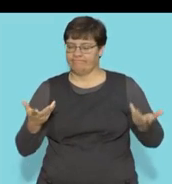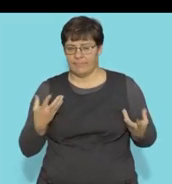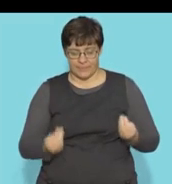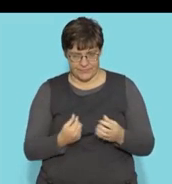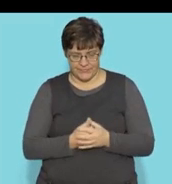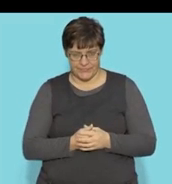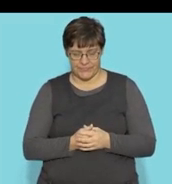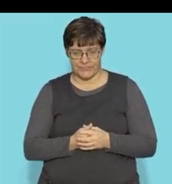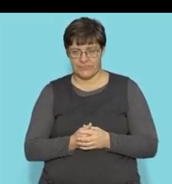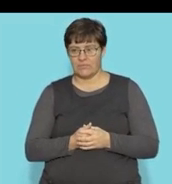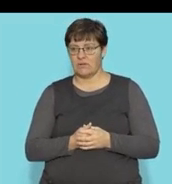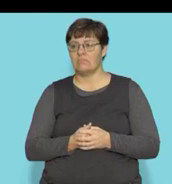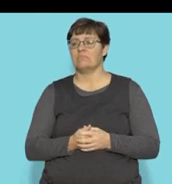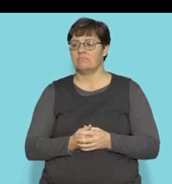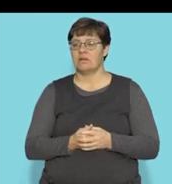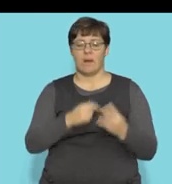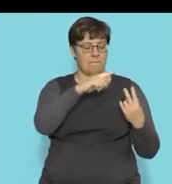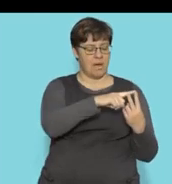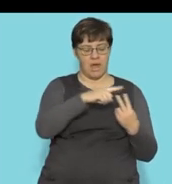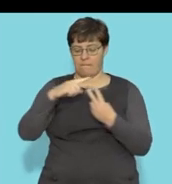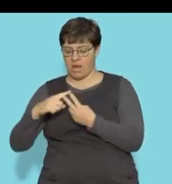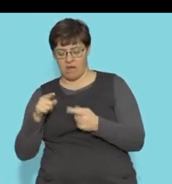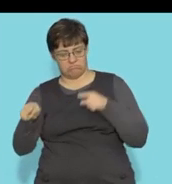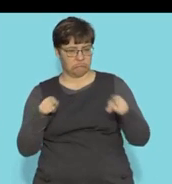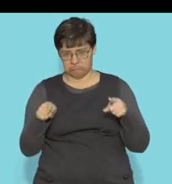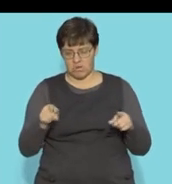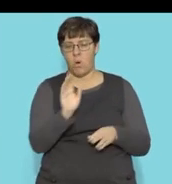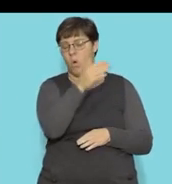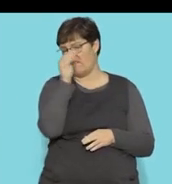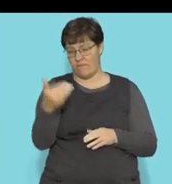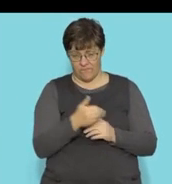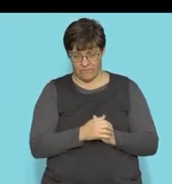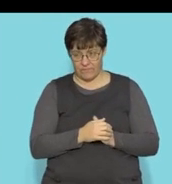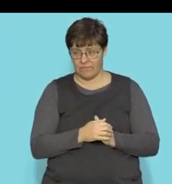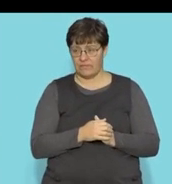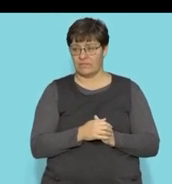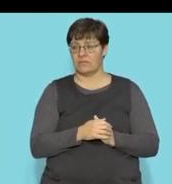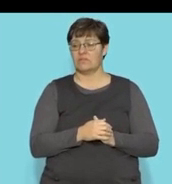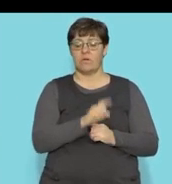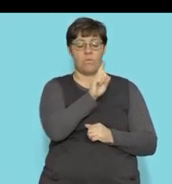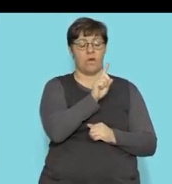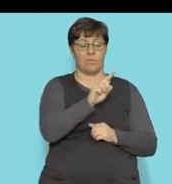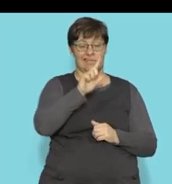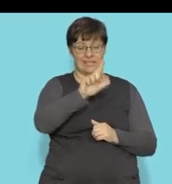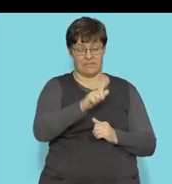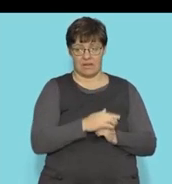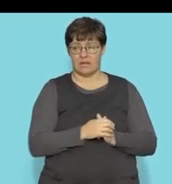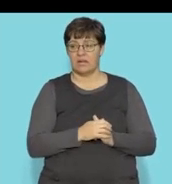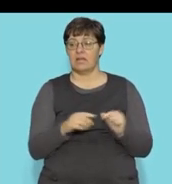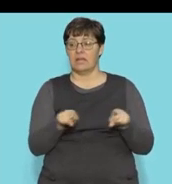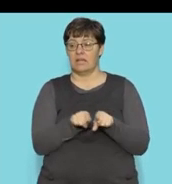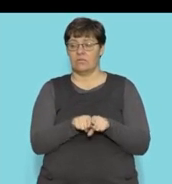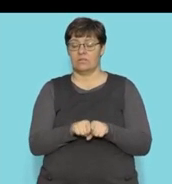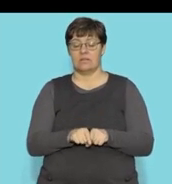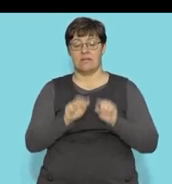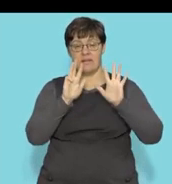missing. Initially, I can actually just drop the pi's because if I divide both sides by pi, they will cancel. So 117